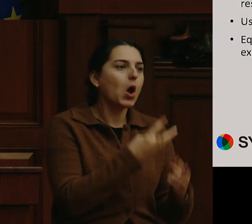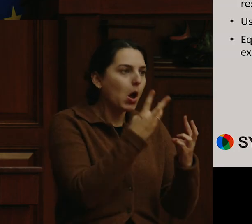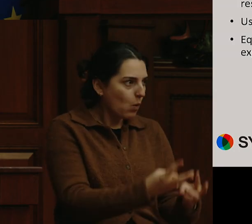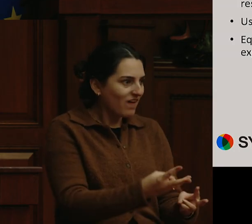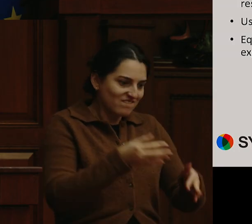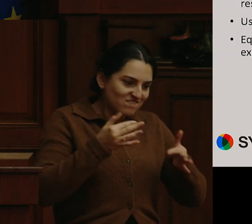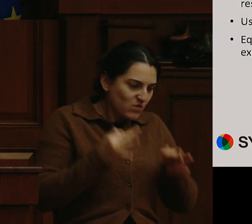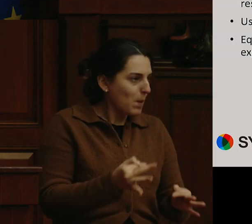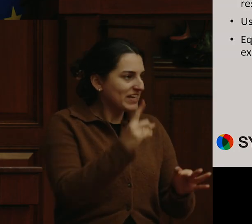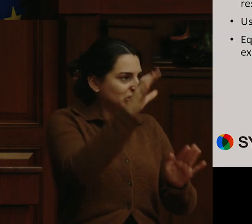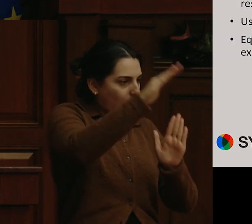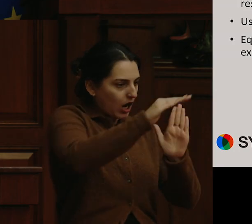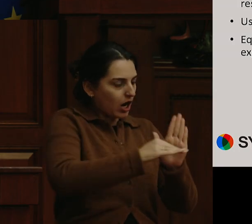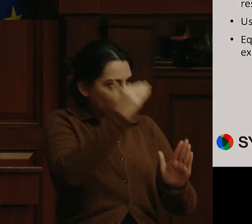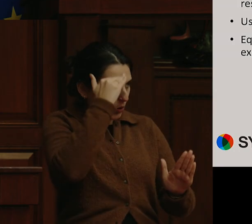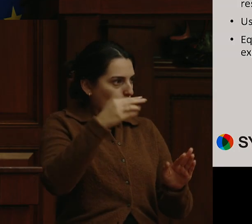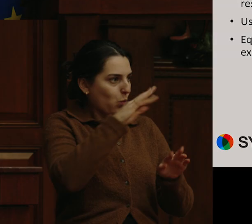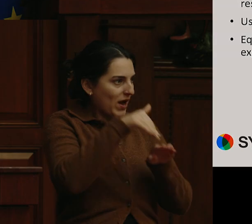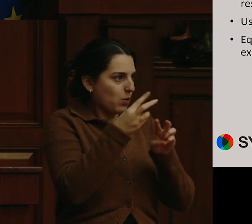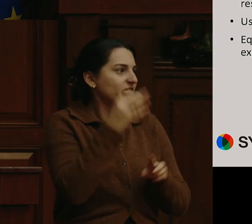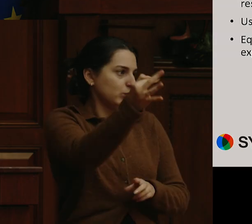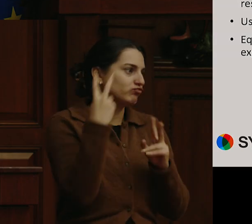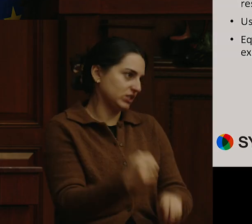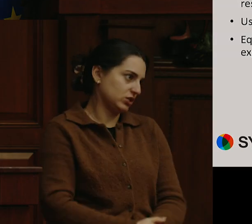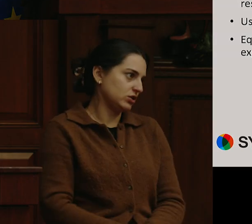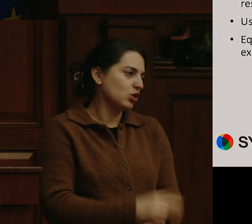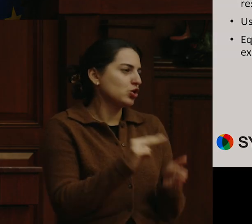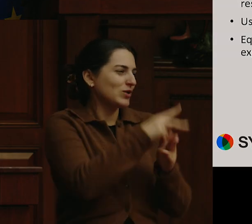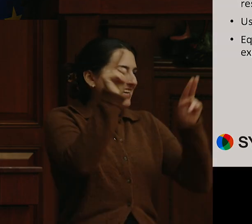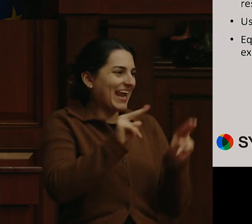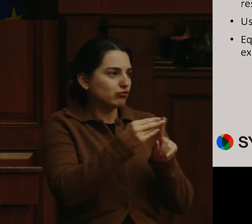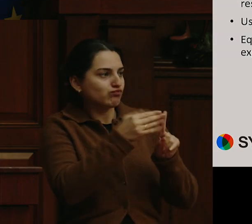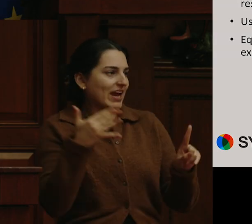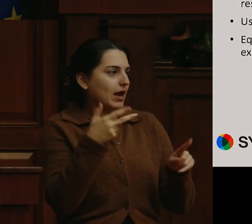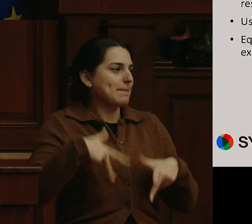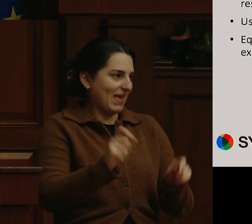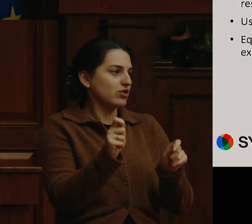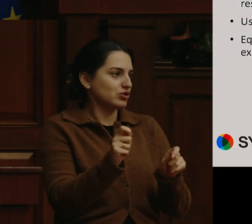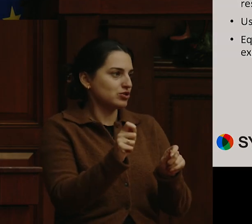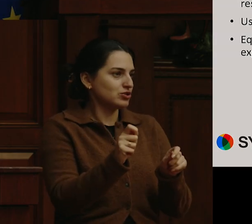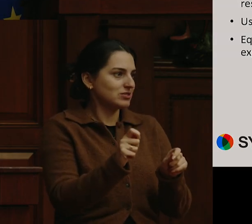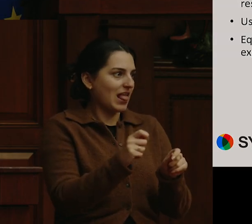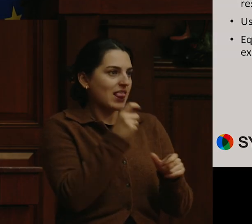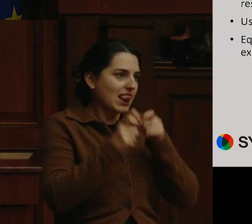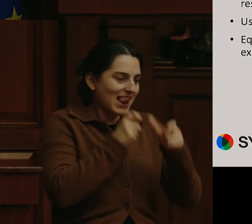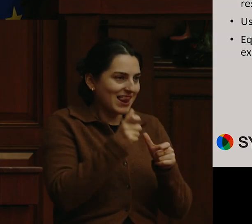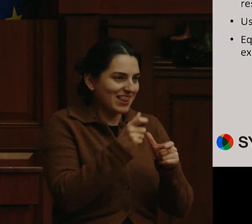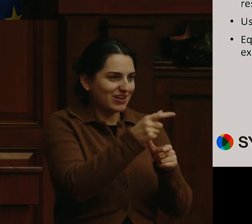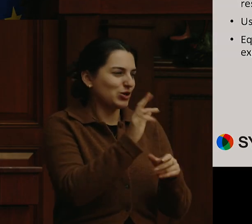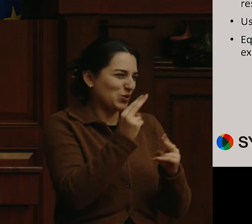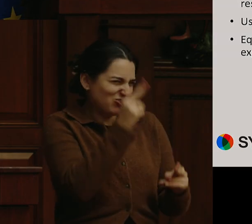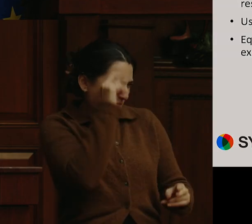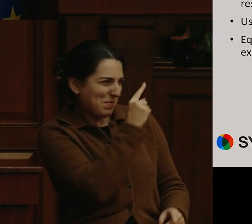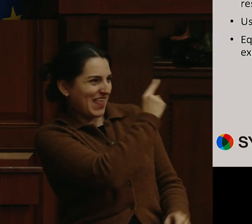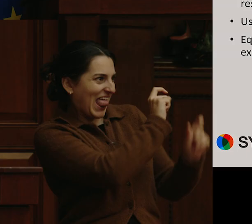kind of formally document them. So we're using an internationally recognised method, and it's a bit of a mouthful. No one has to remember this,